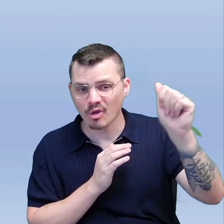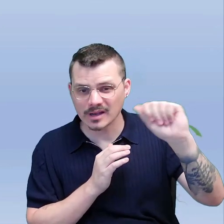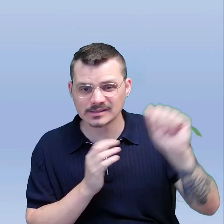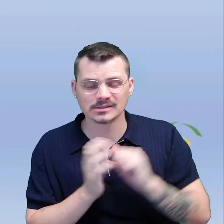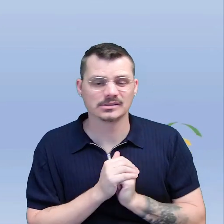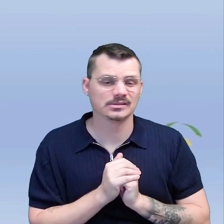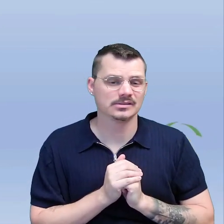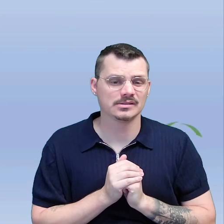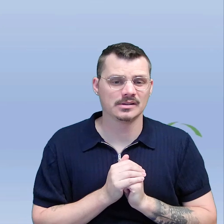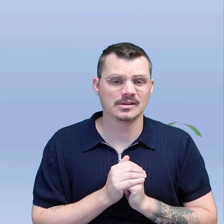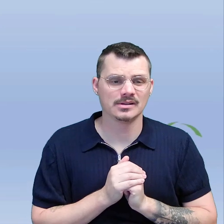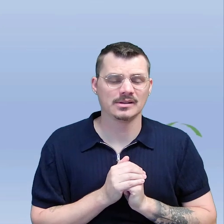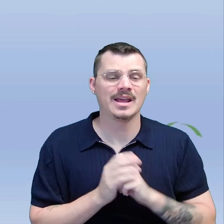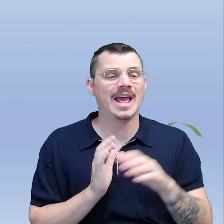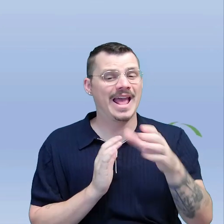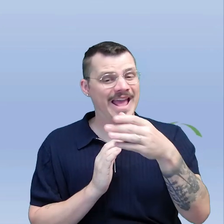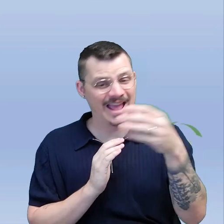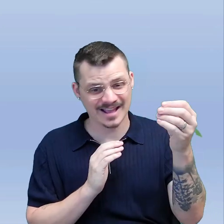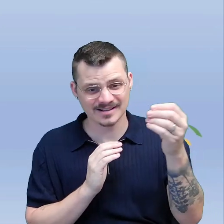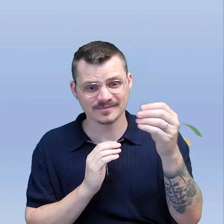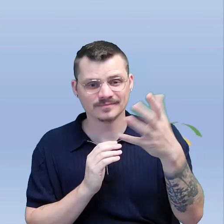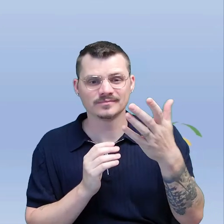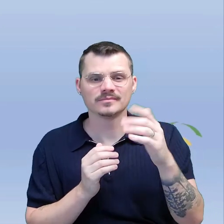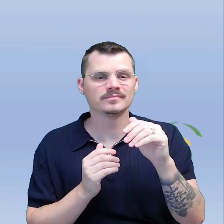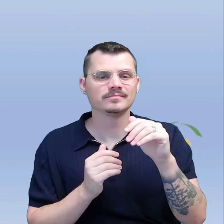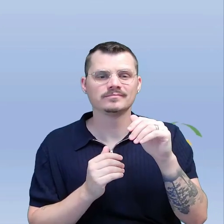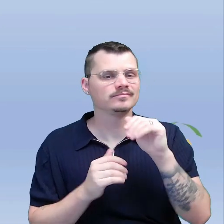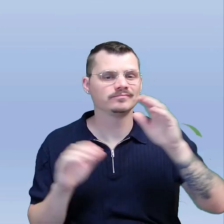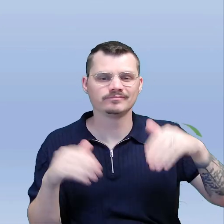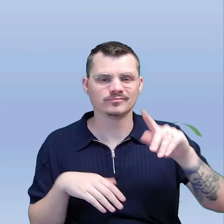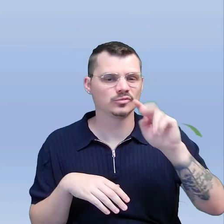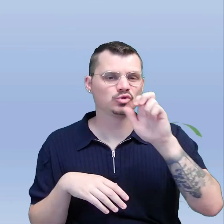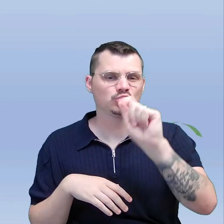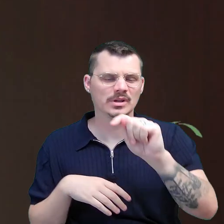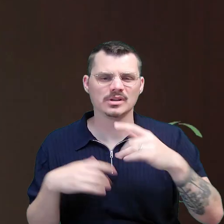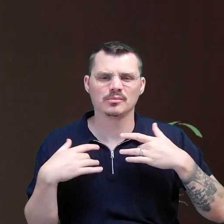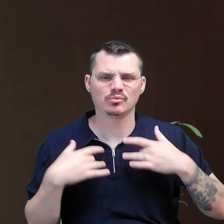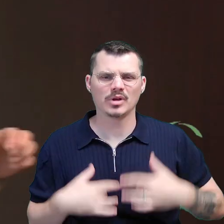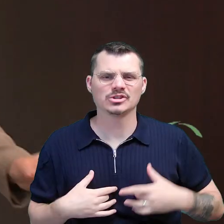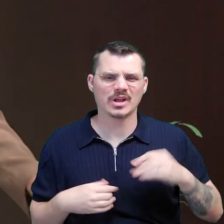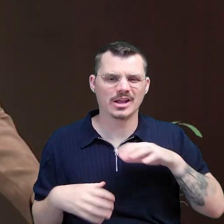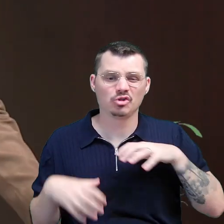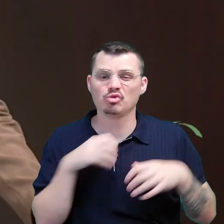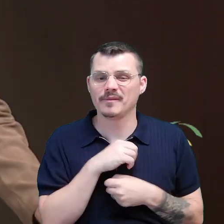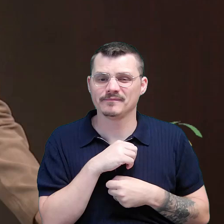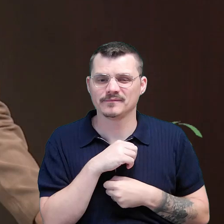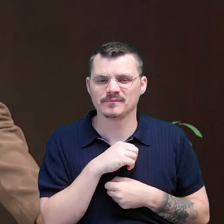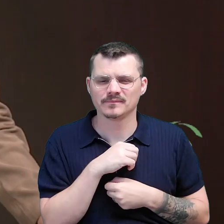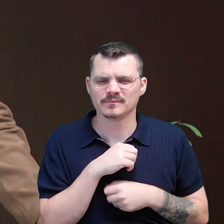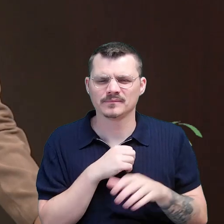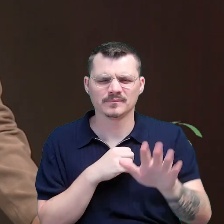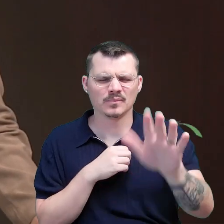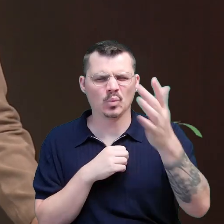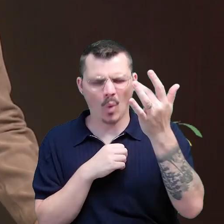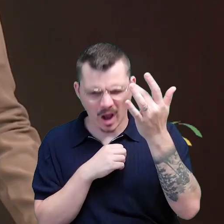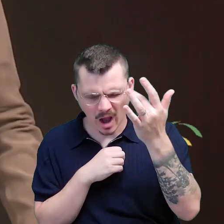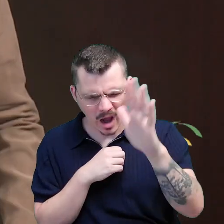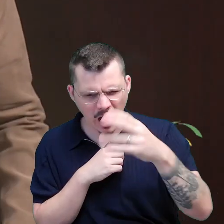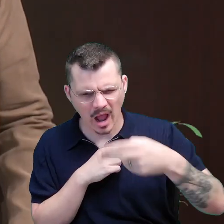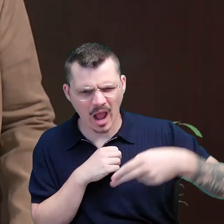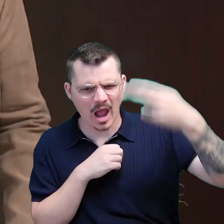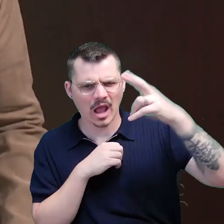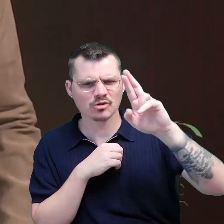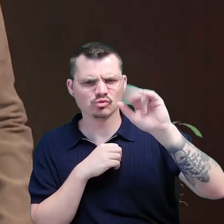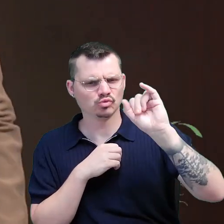arthritis, and untreated depression and grief. Now, why would it be particularly high